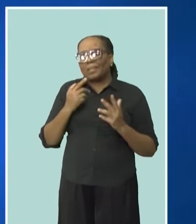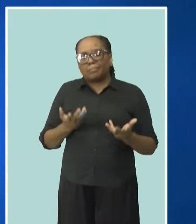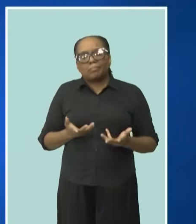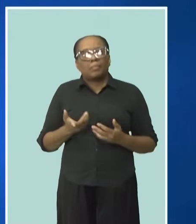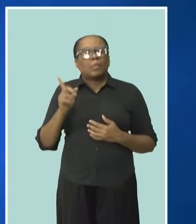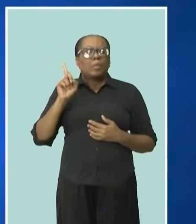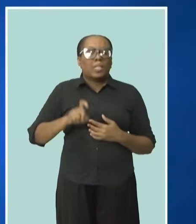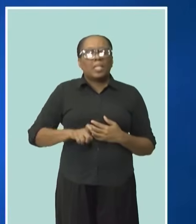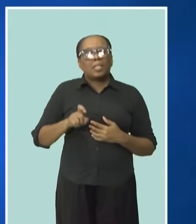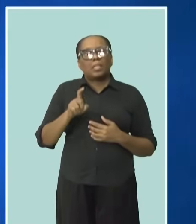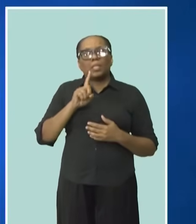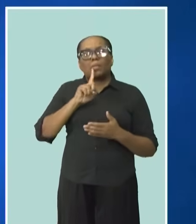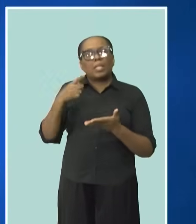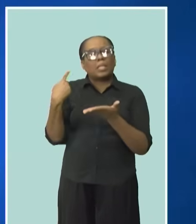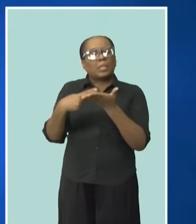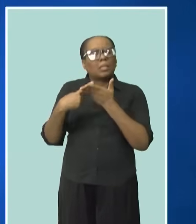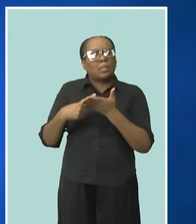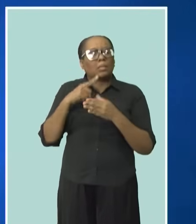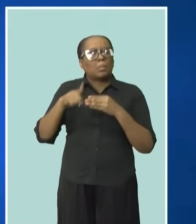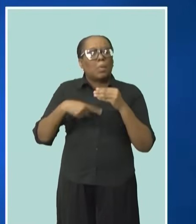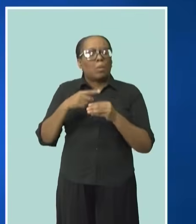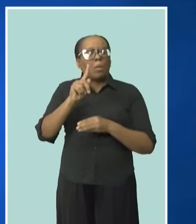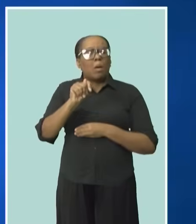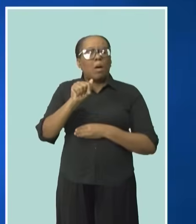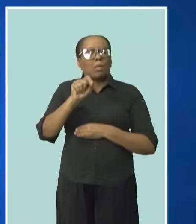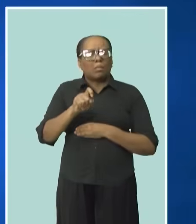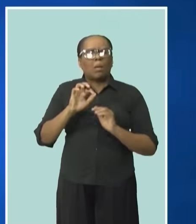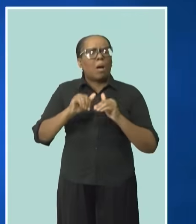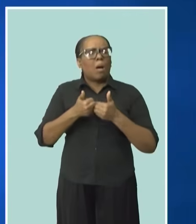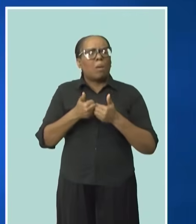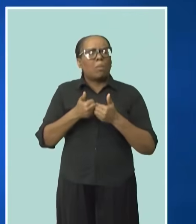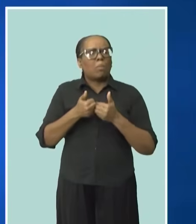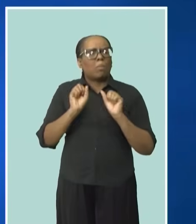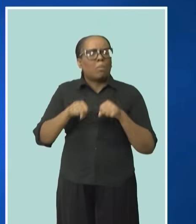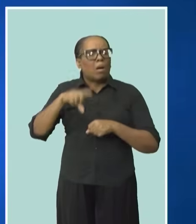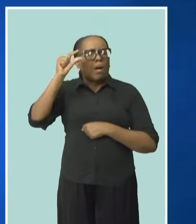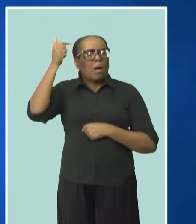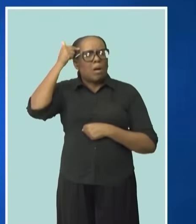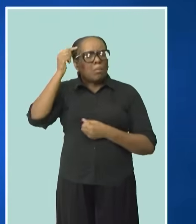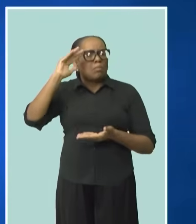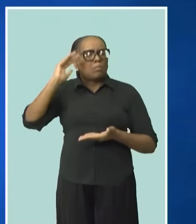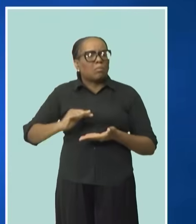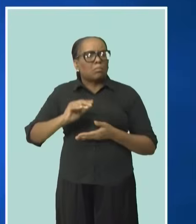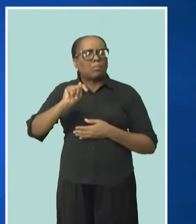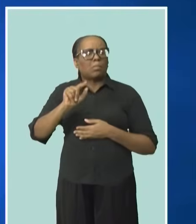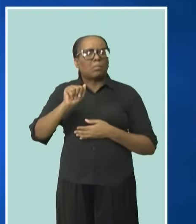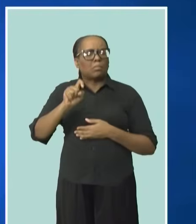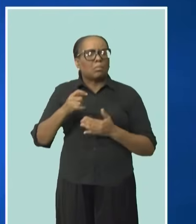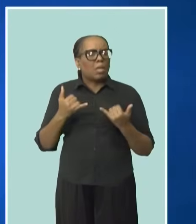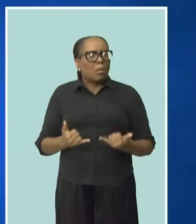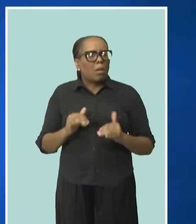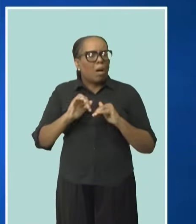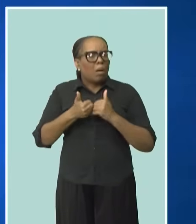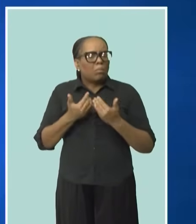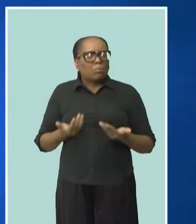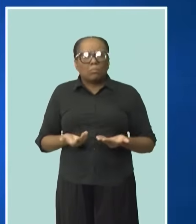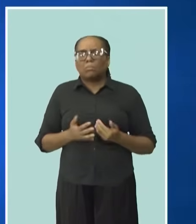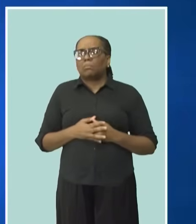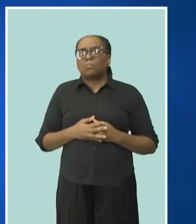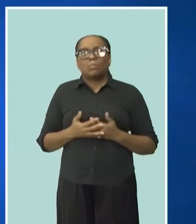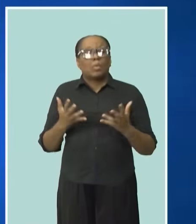tax regime and how can government possibly reduce taxes now and other